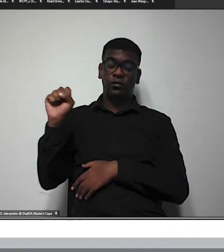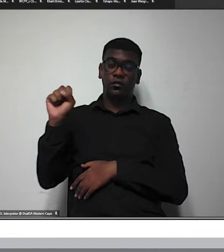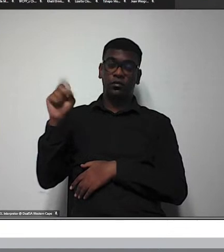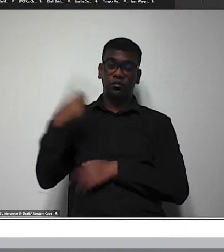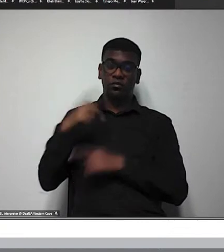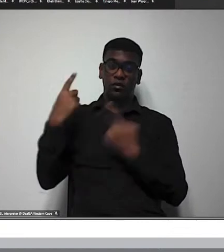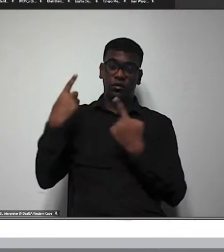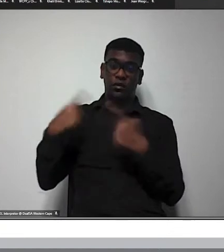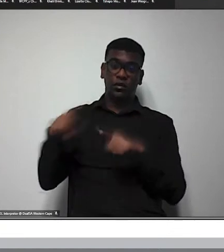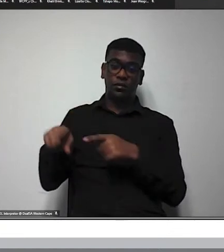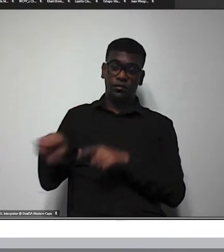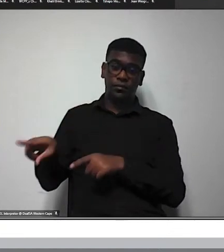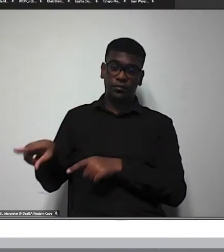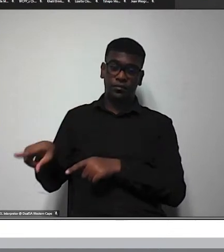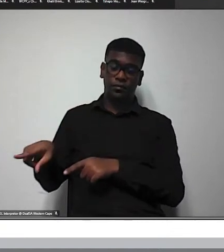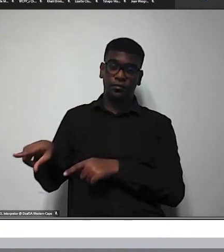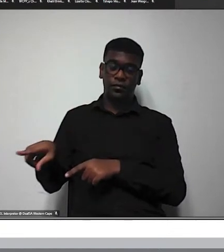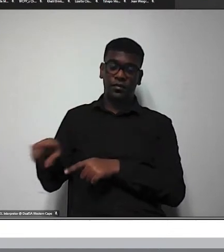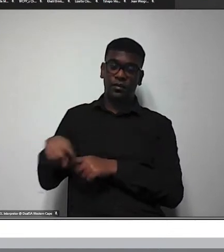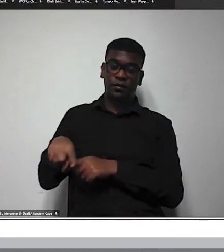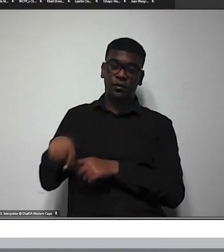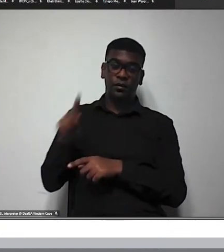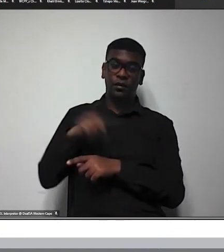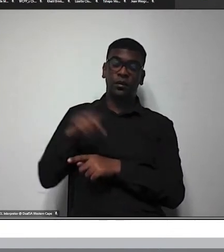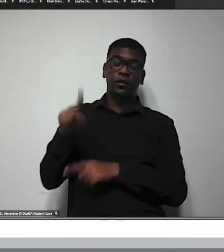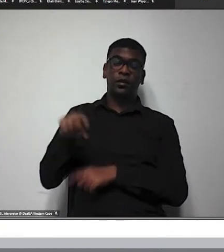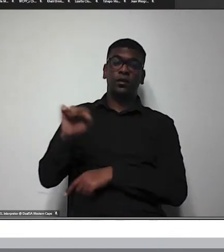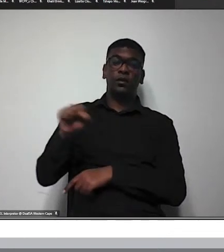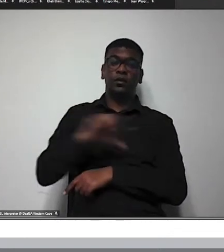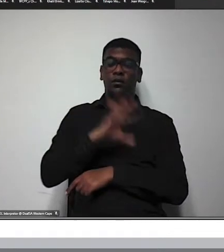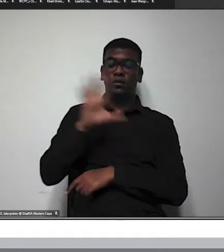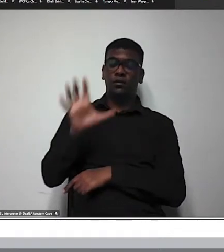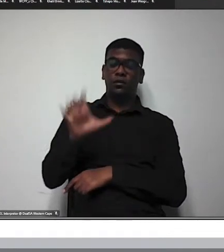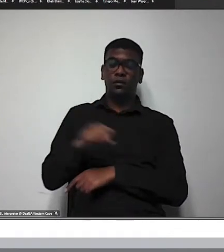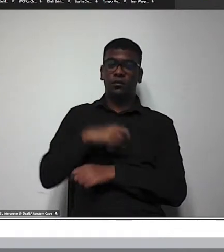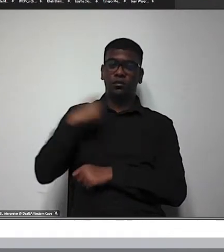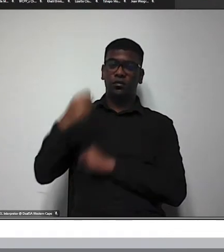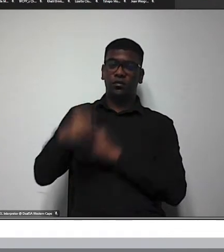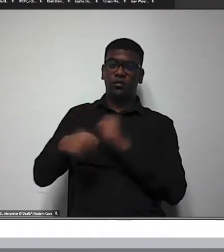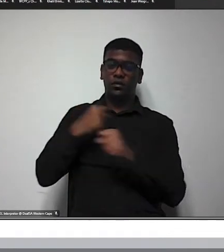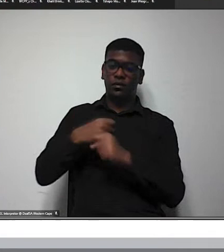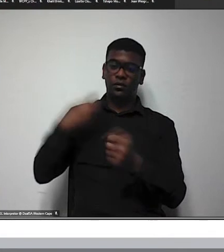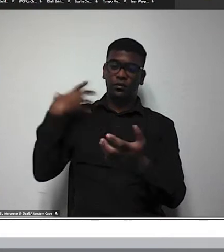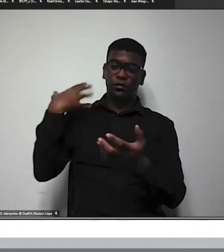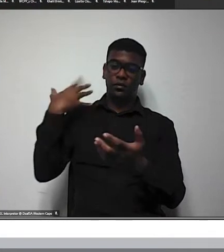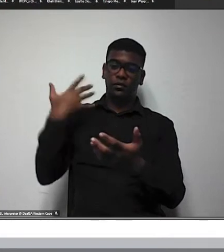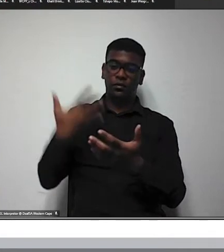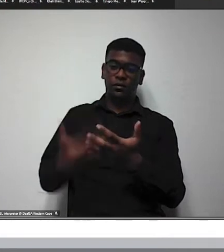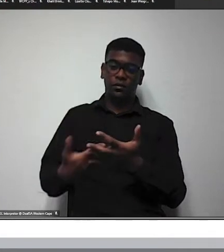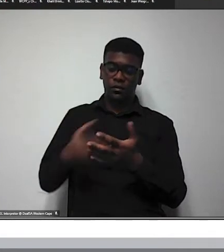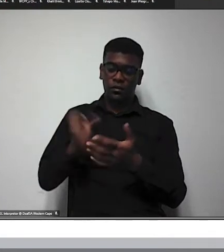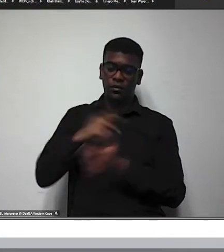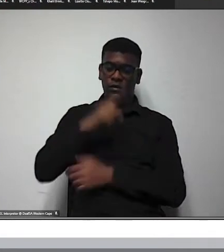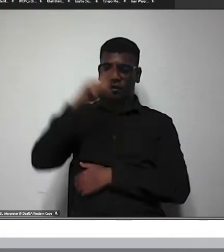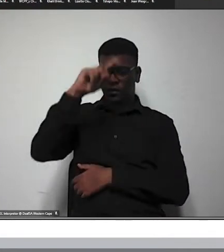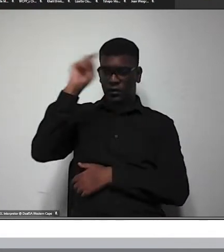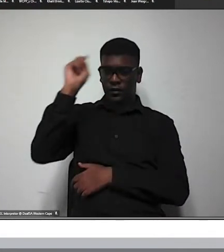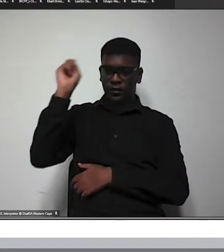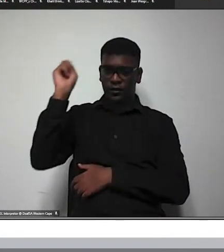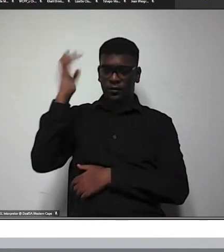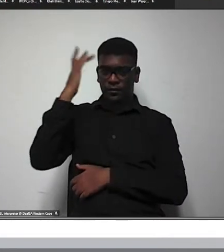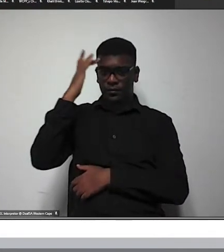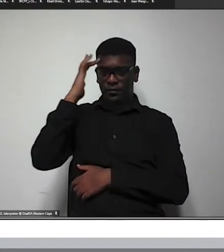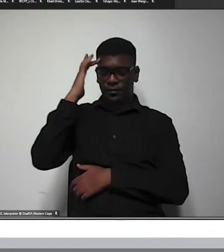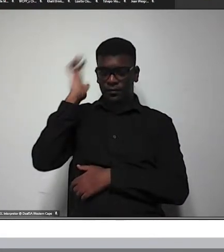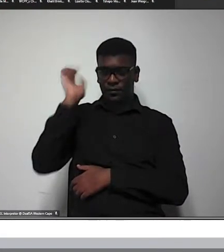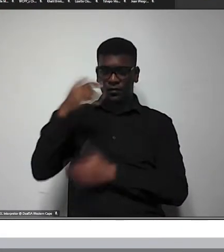dumping, you know, to South Africa. And at this point in time, you know, for all these years, unfortunately, we struggled actually to